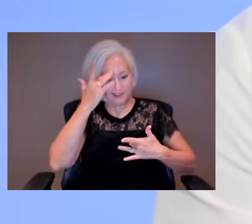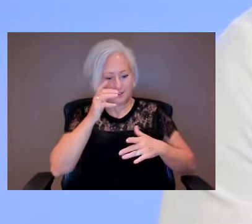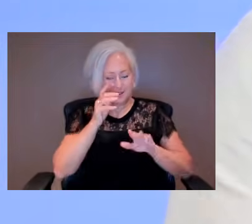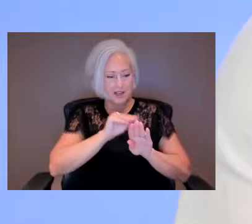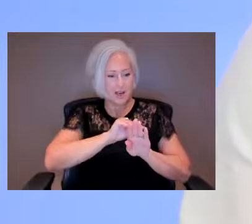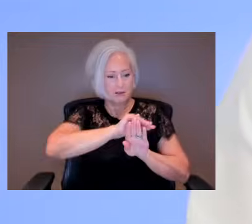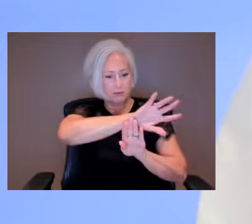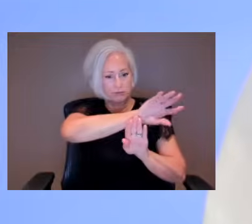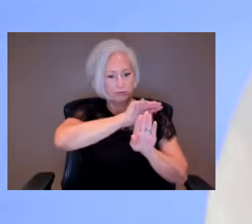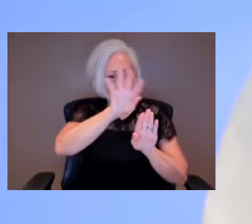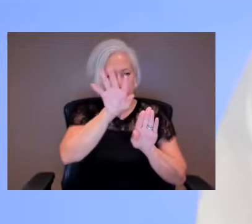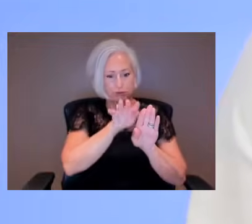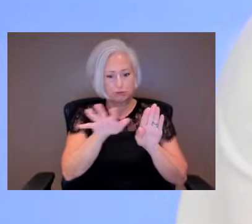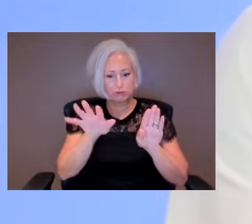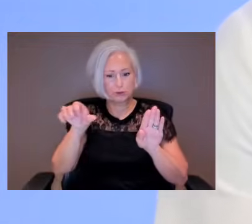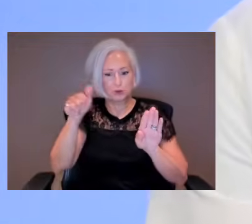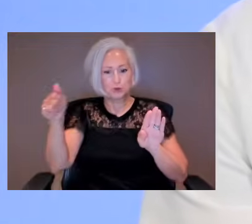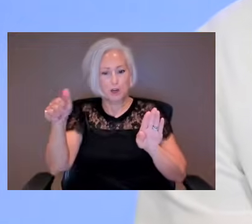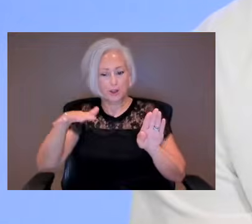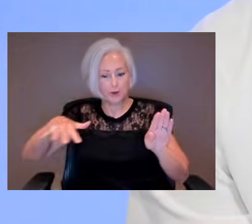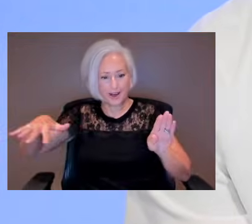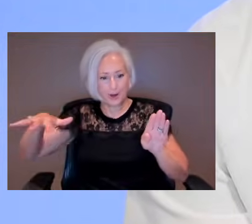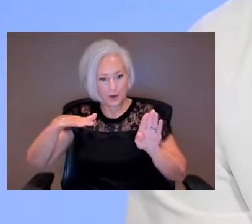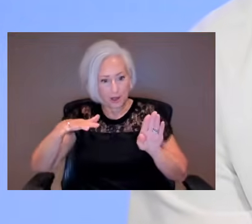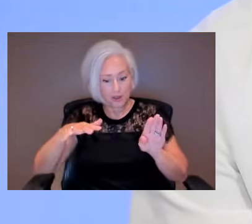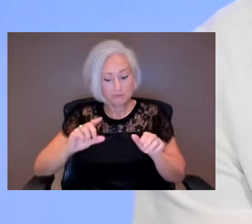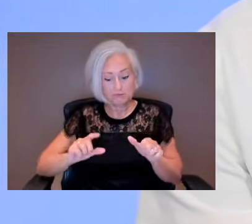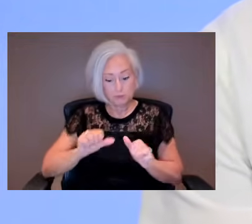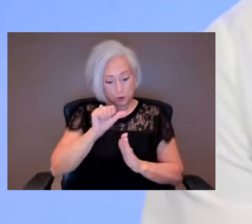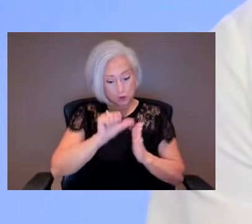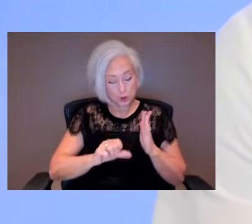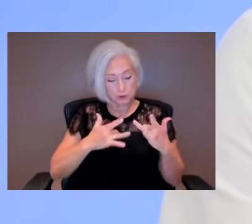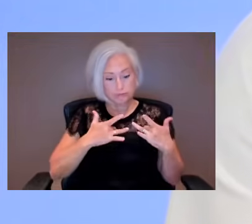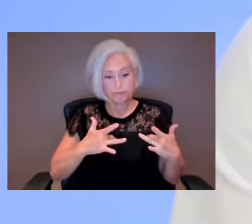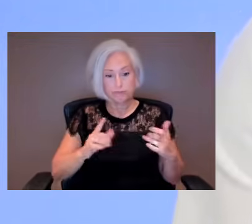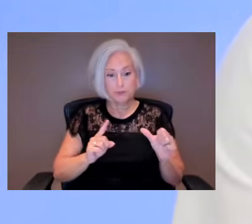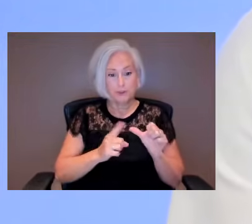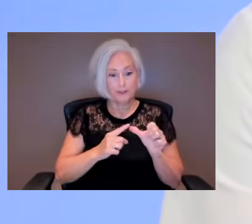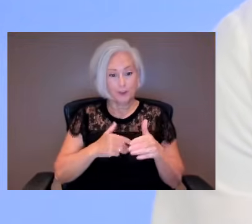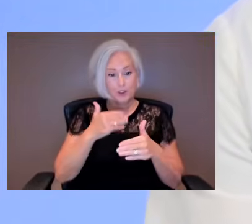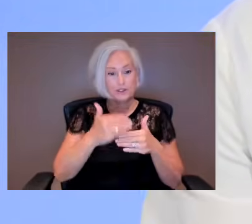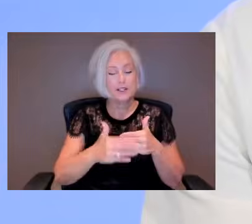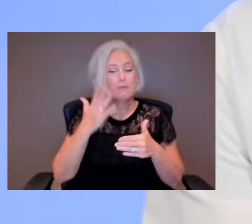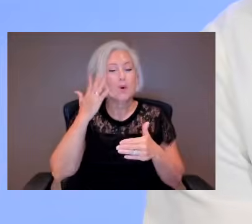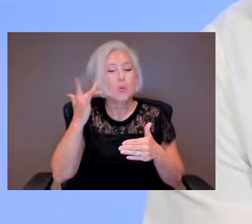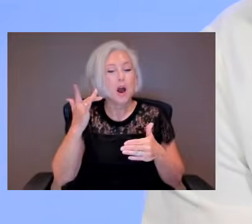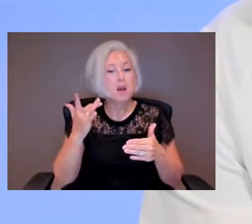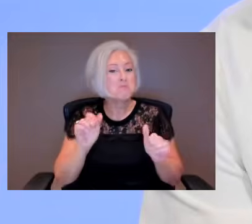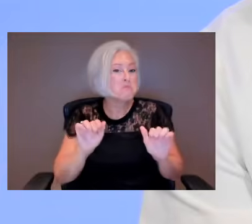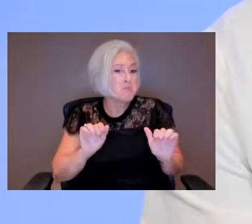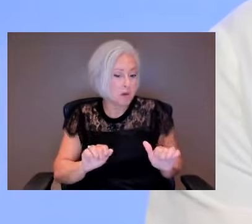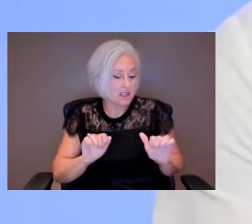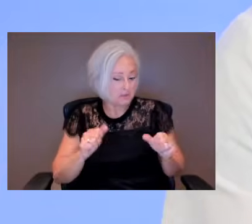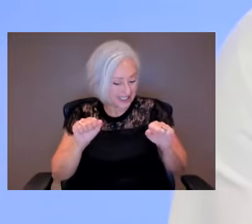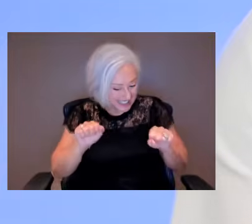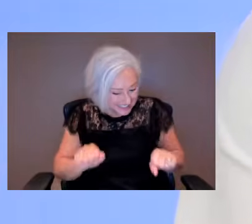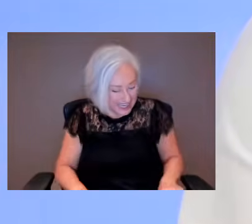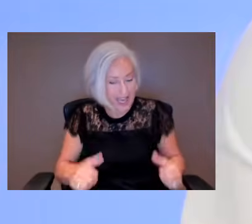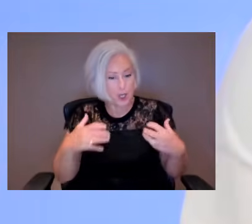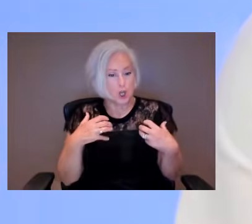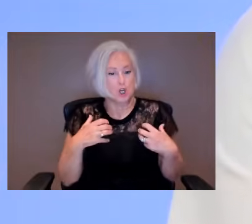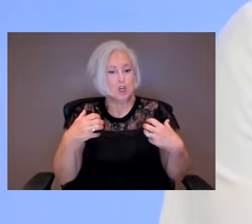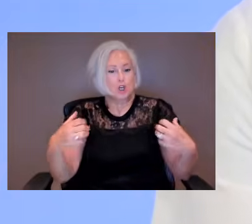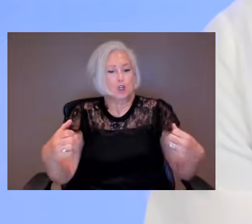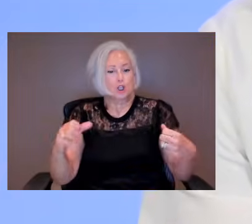oftentimes surgery is the first step because it is potentially curable. And in a lot of cases, localized disease is